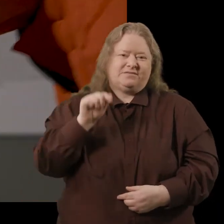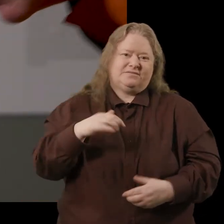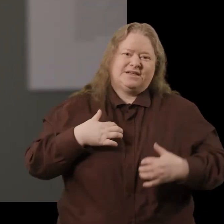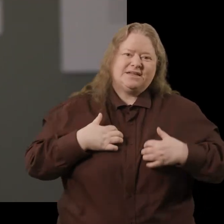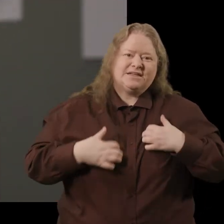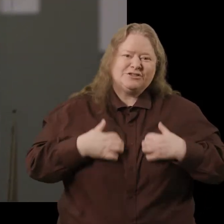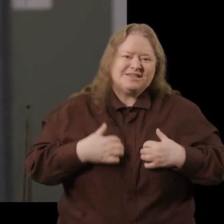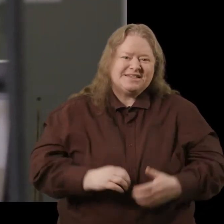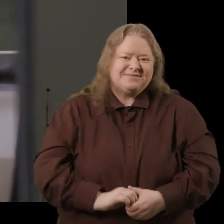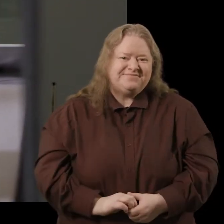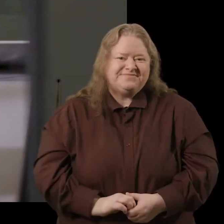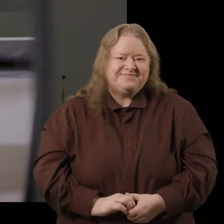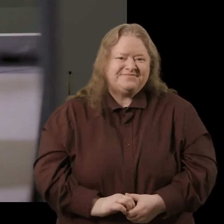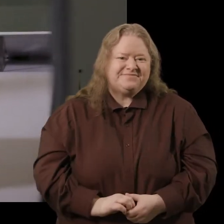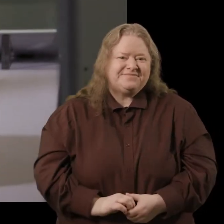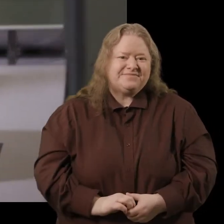is quite interesting.